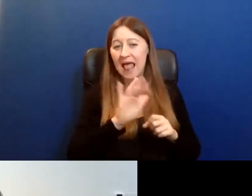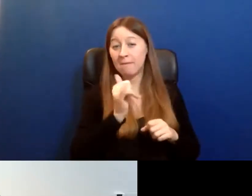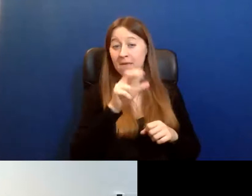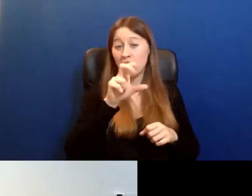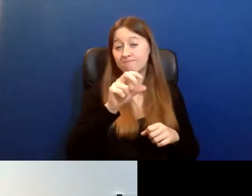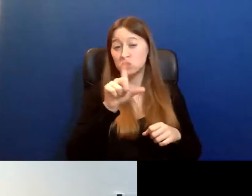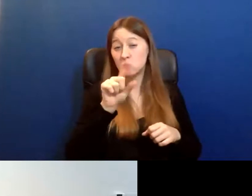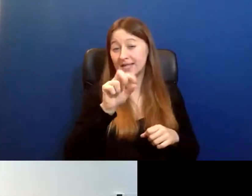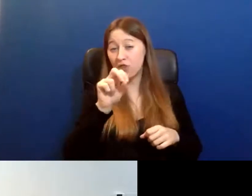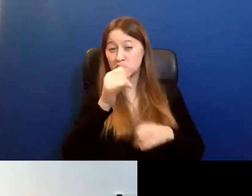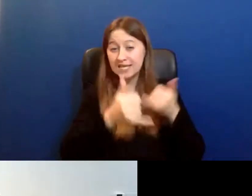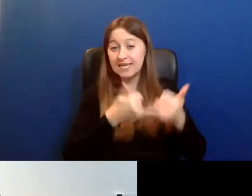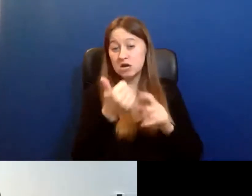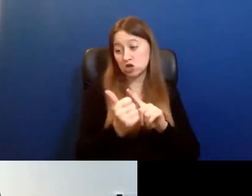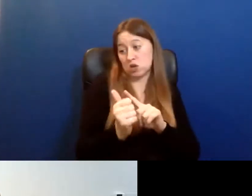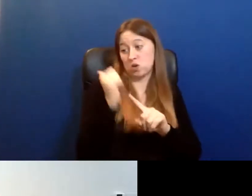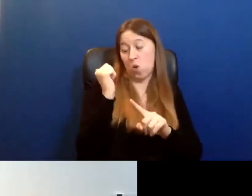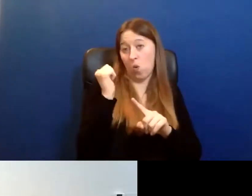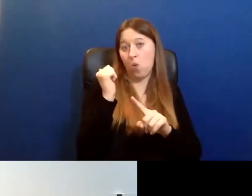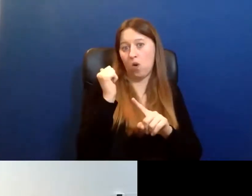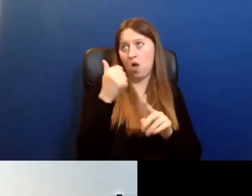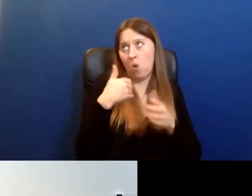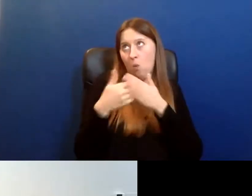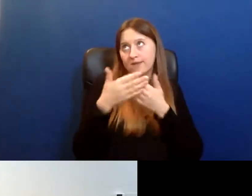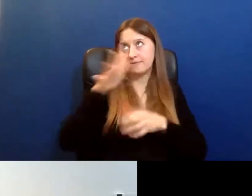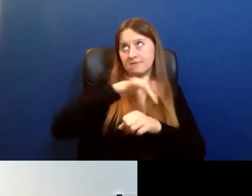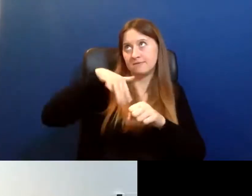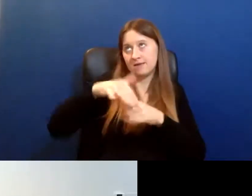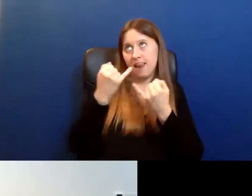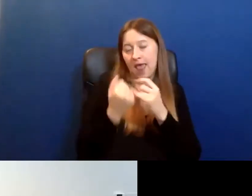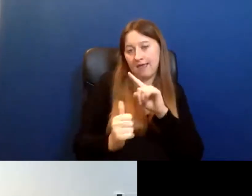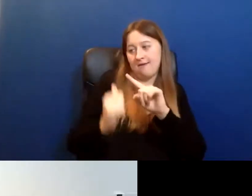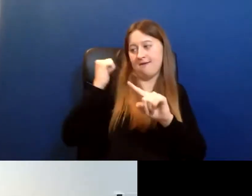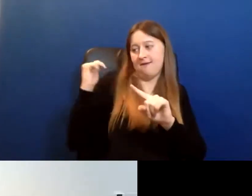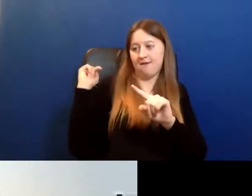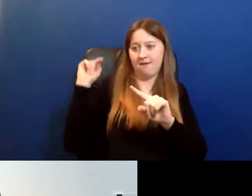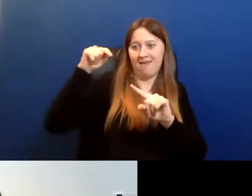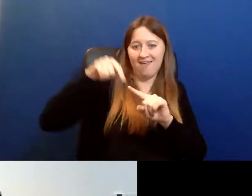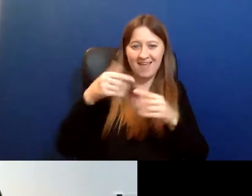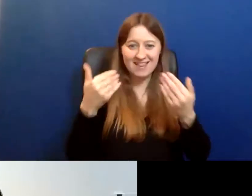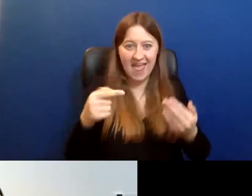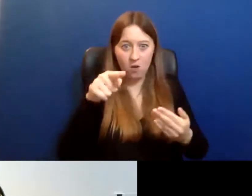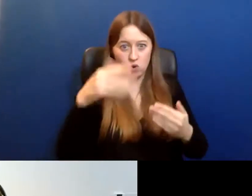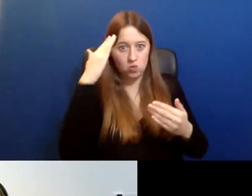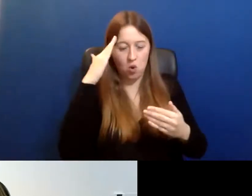ago, with the hindsight that you have now, what do you think should be our priority here in this area?